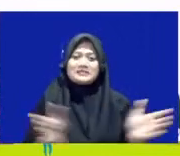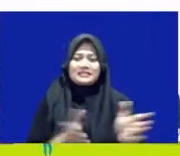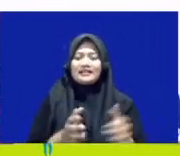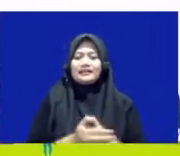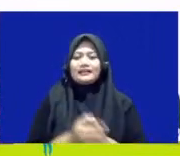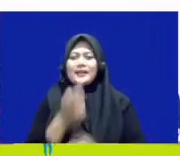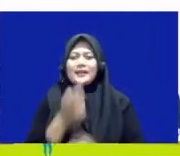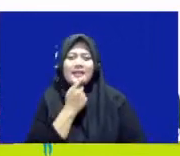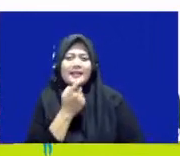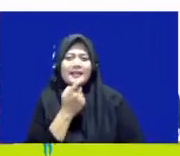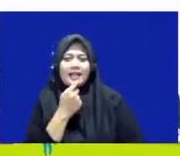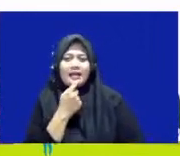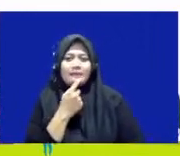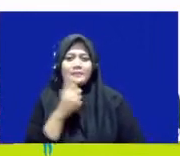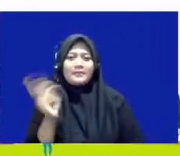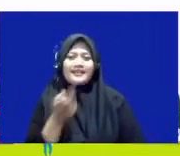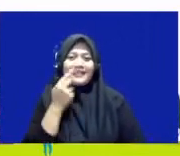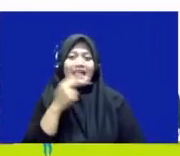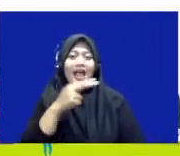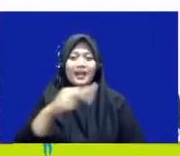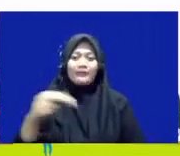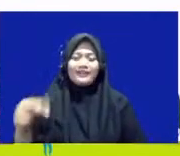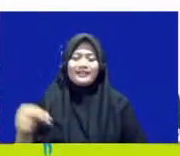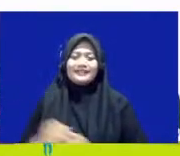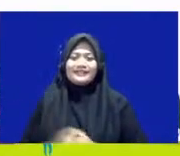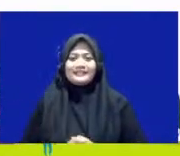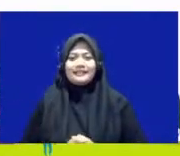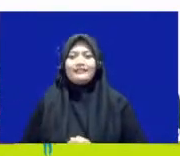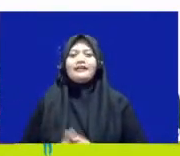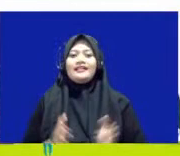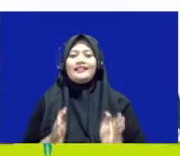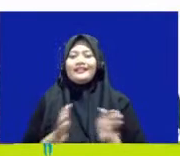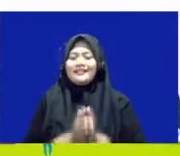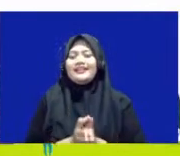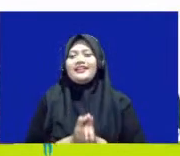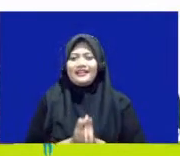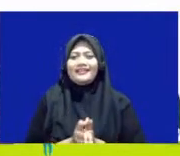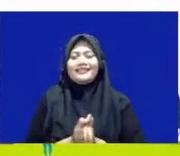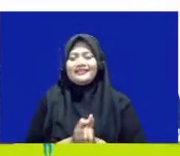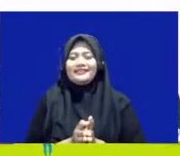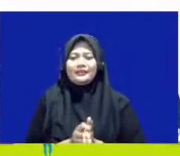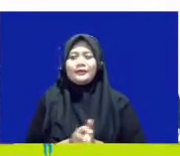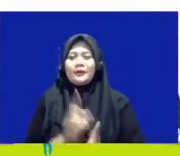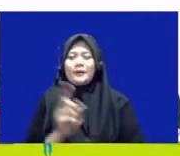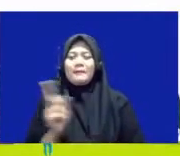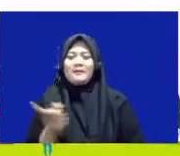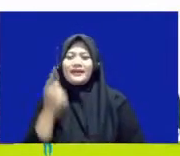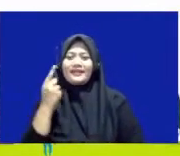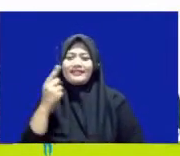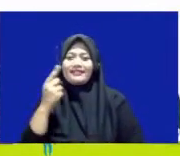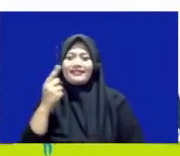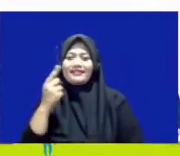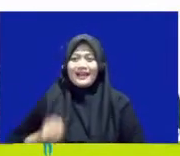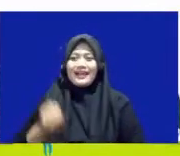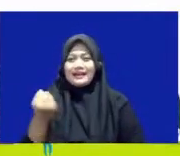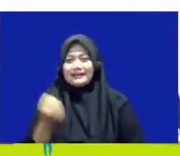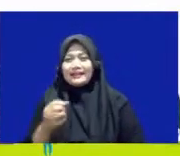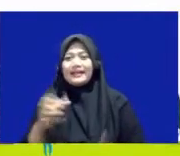WFP Indonesia, and of course WFP Bangladesh. Lot of appreciation from Bangladesh government,